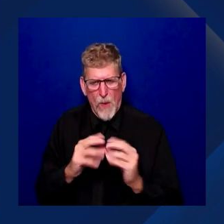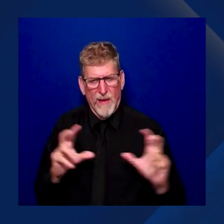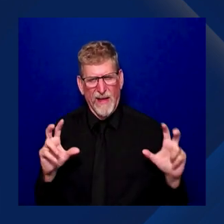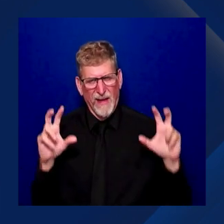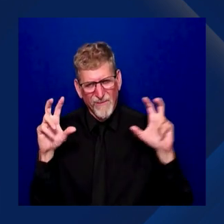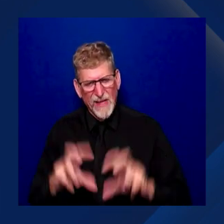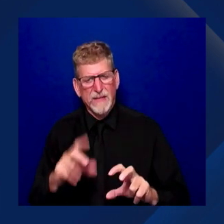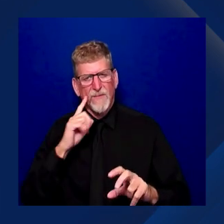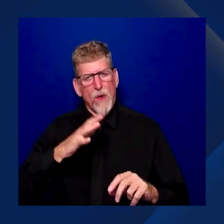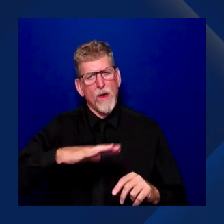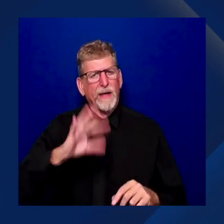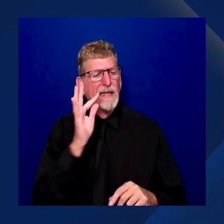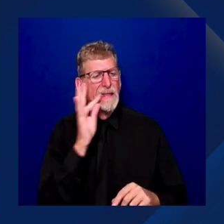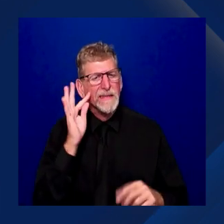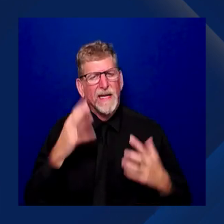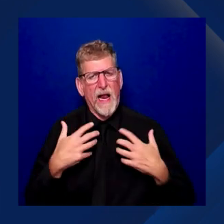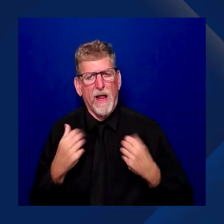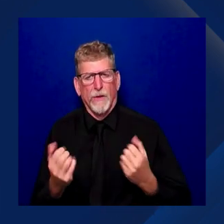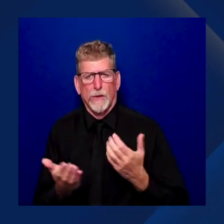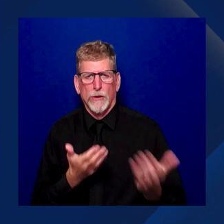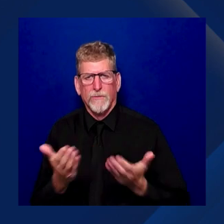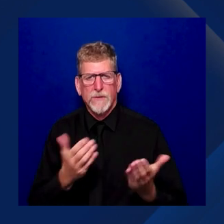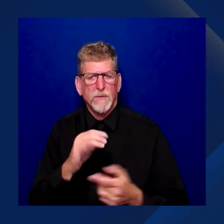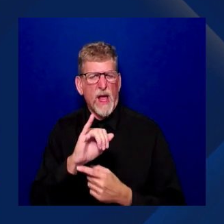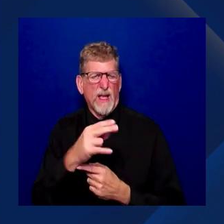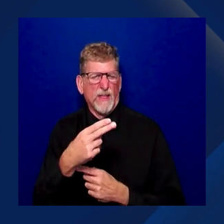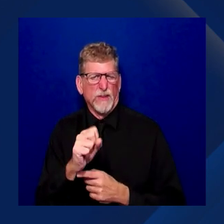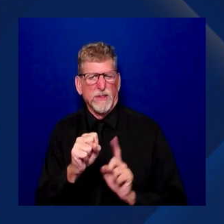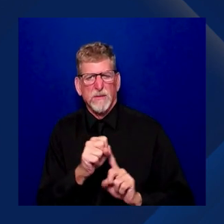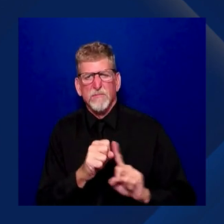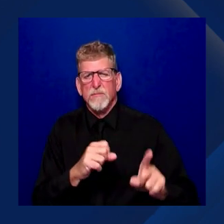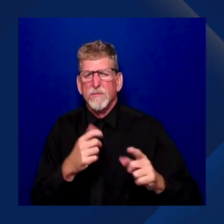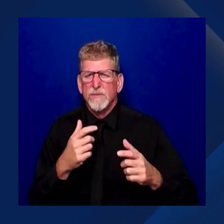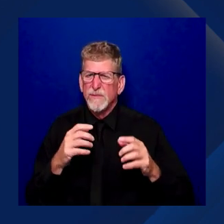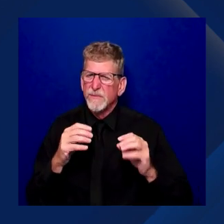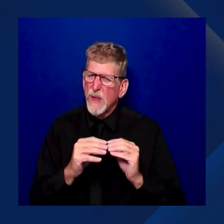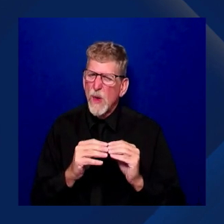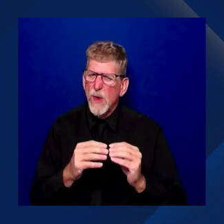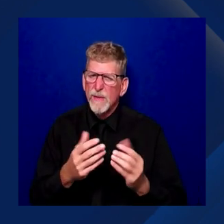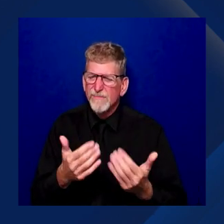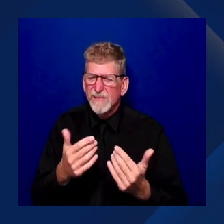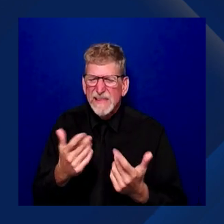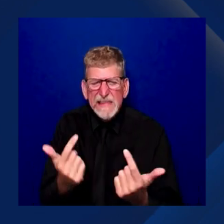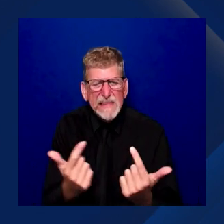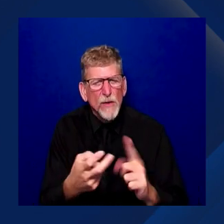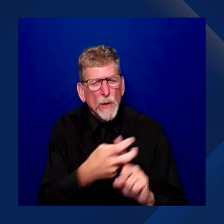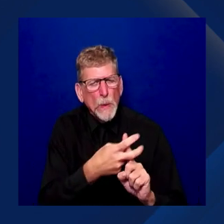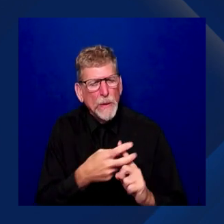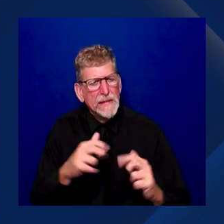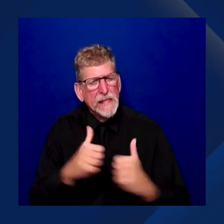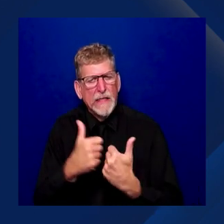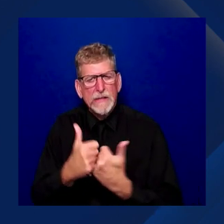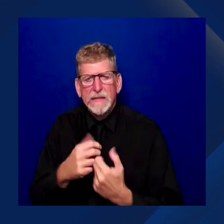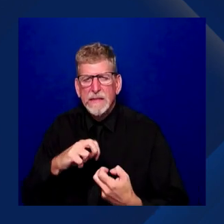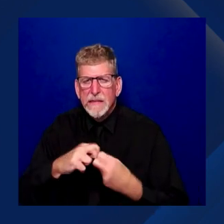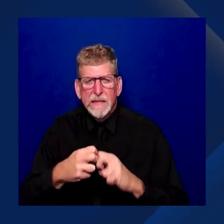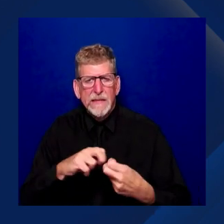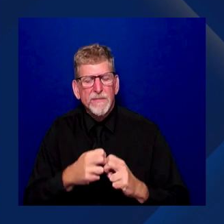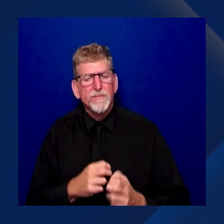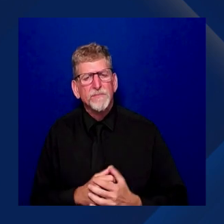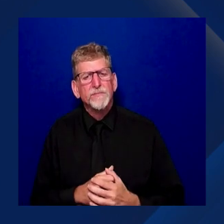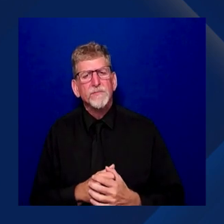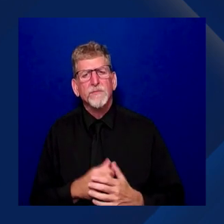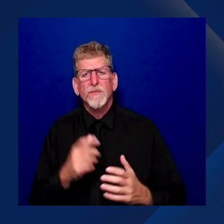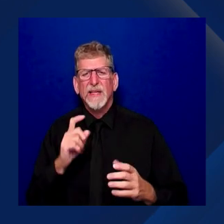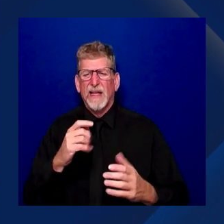skilled providers to areas that have difficulty with recruitment. I would like to emphasize the importance of evidence-based midwifery models, which